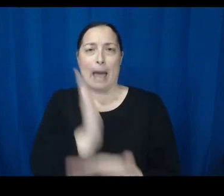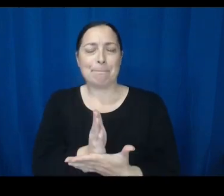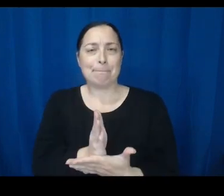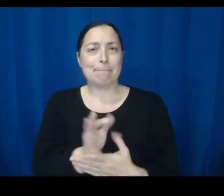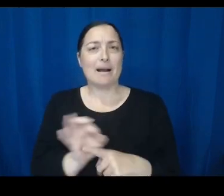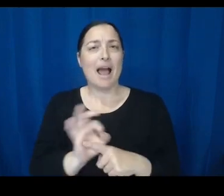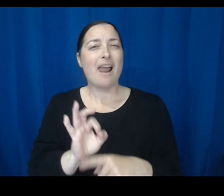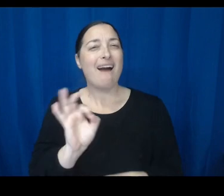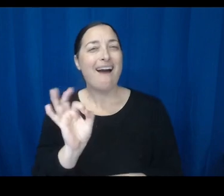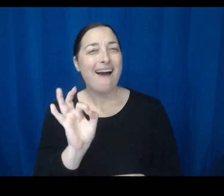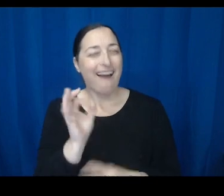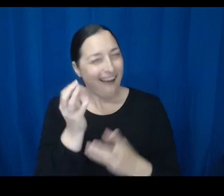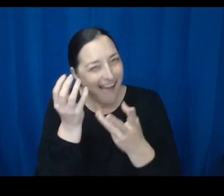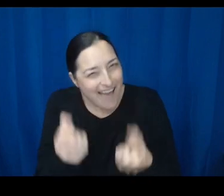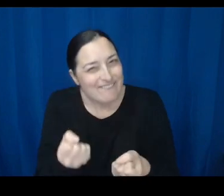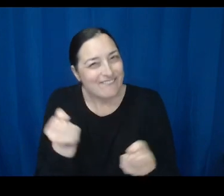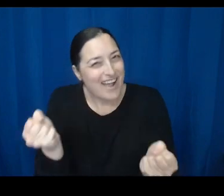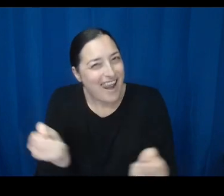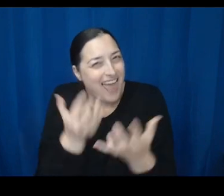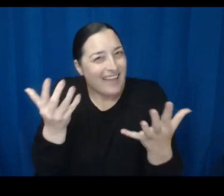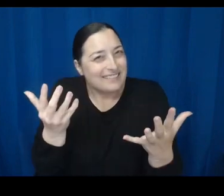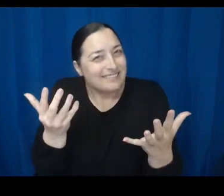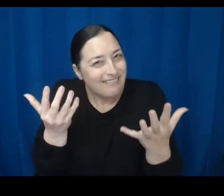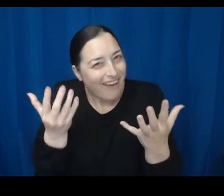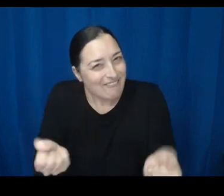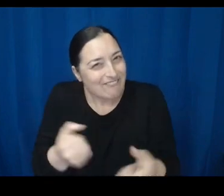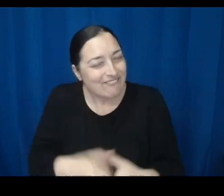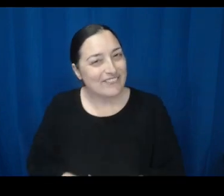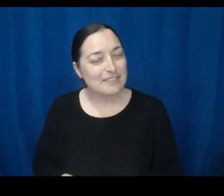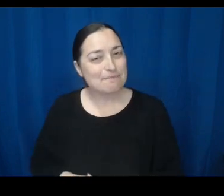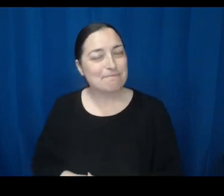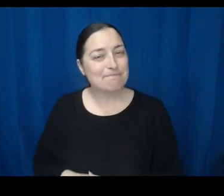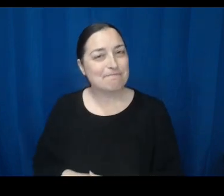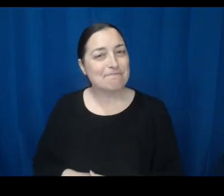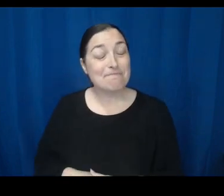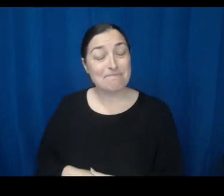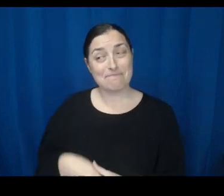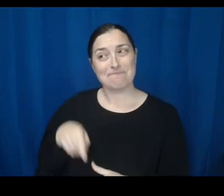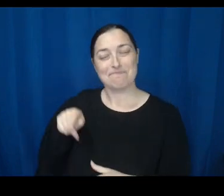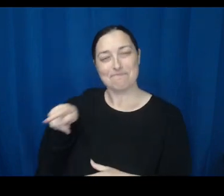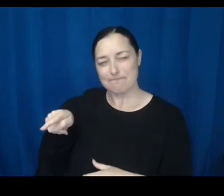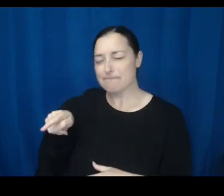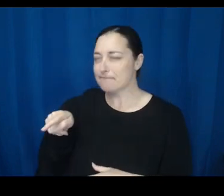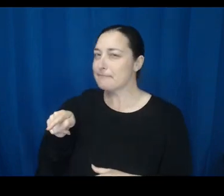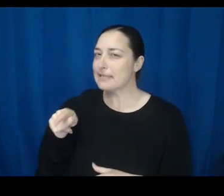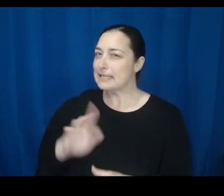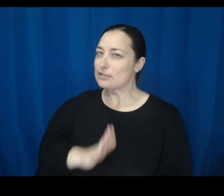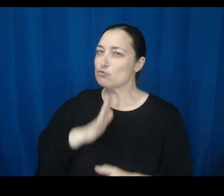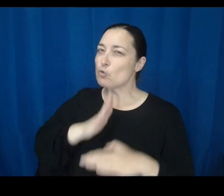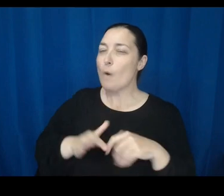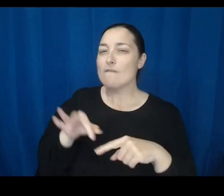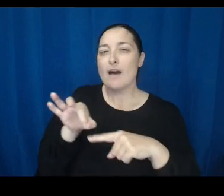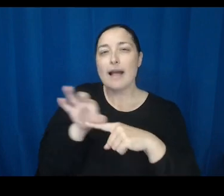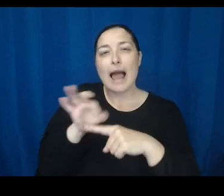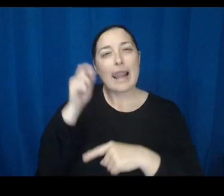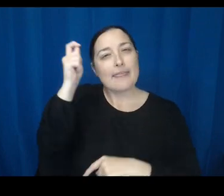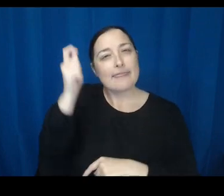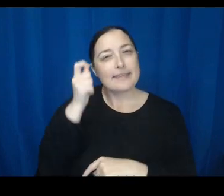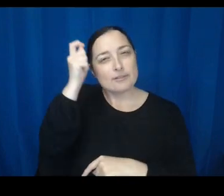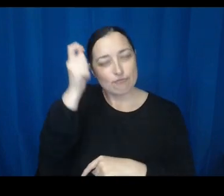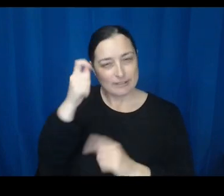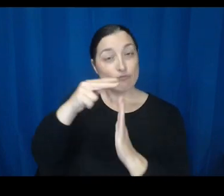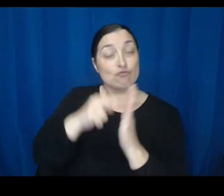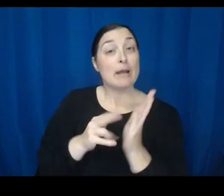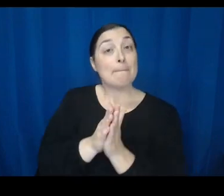it. You know, Grace was very interested in colour theory. She read a book by Beatrice Owen called The